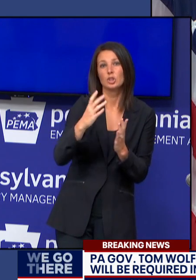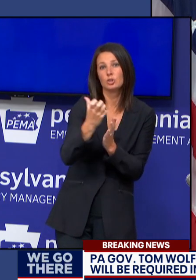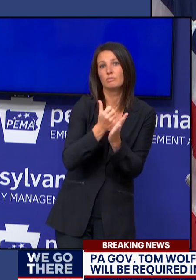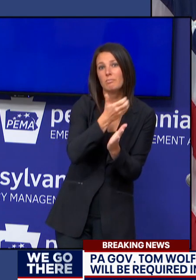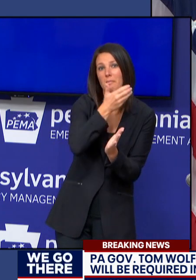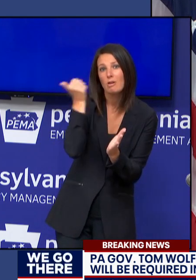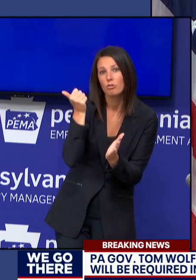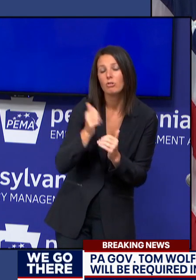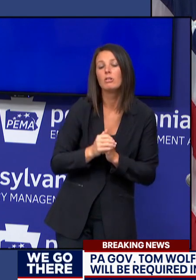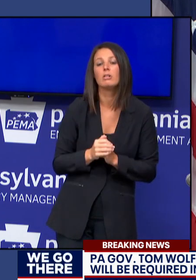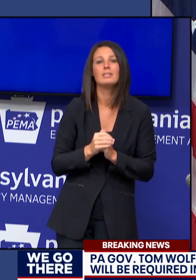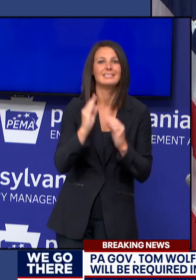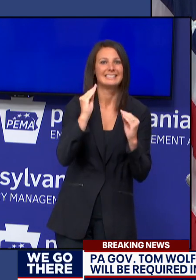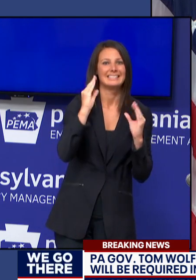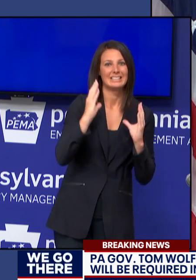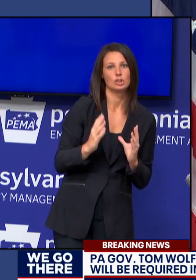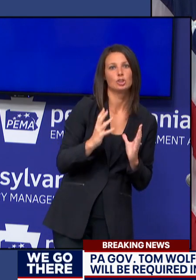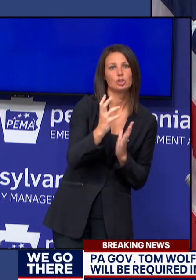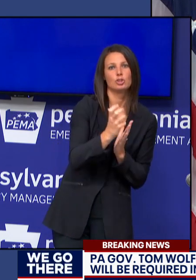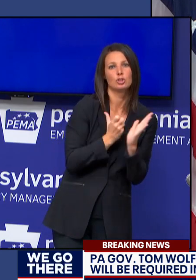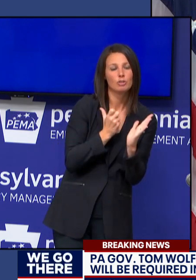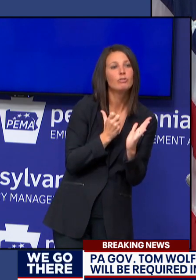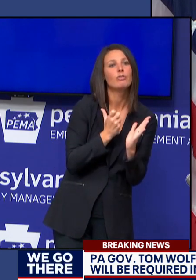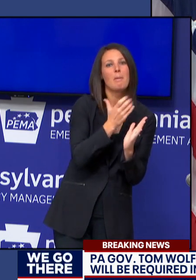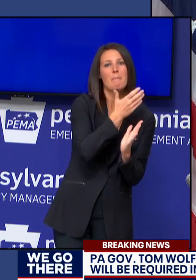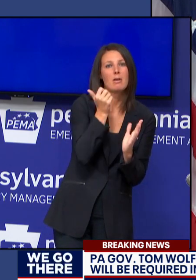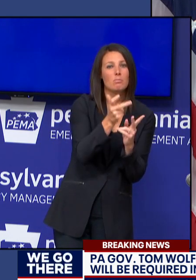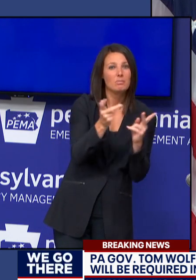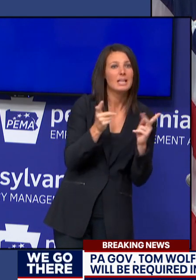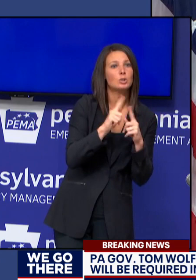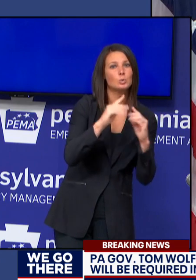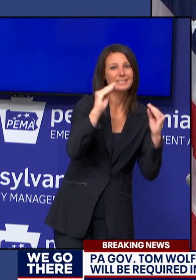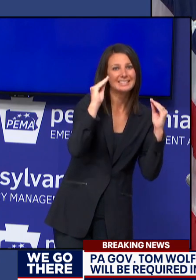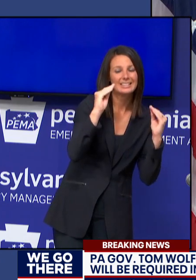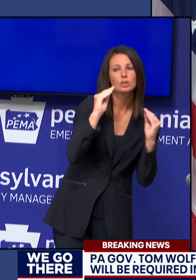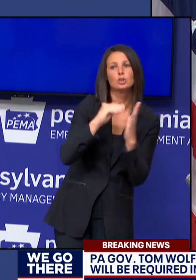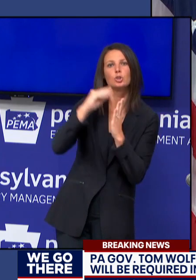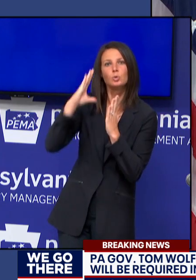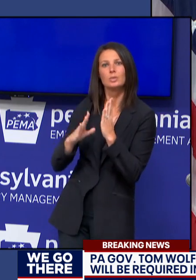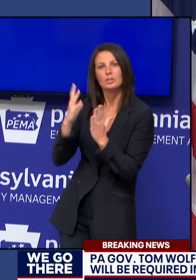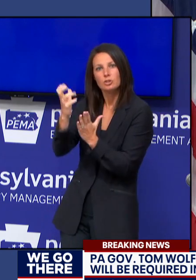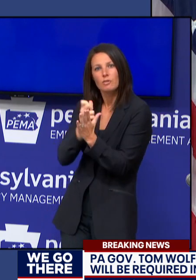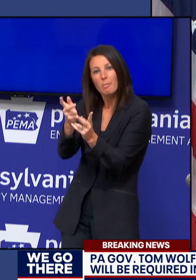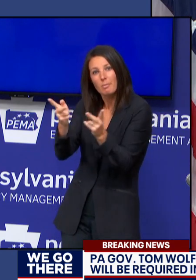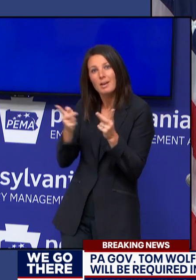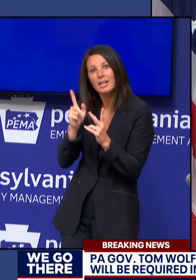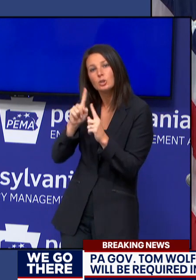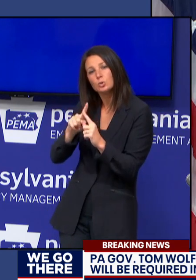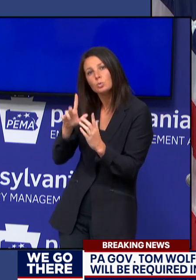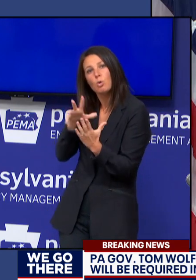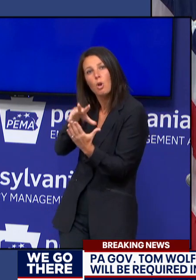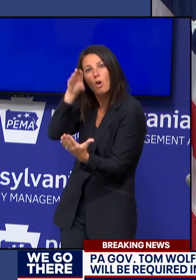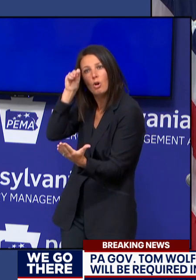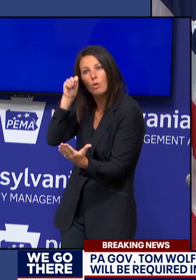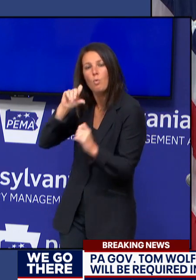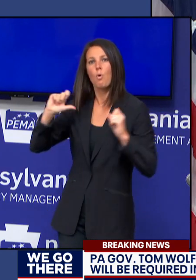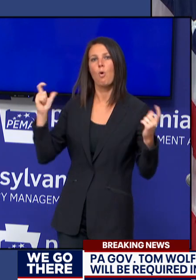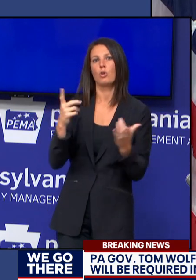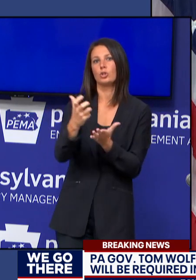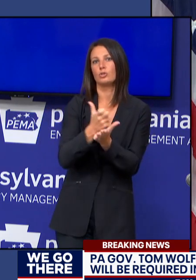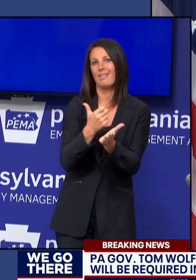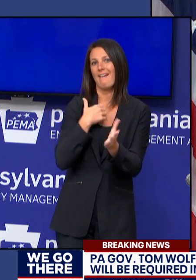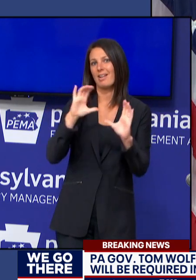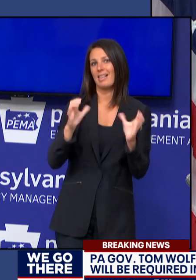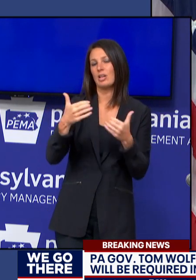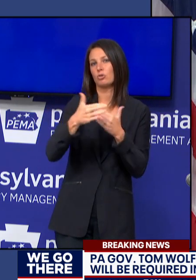that. Our teachers deserve a place to teach. Our students deserve a place to learn. And all of us deserve to have classrooms